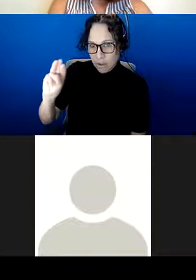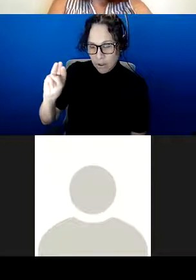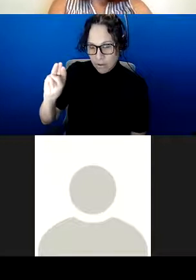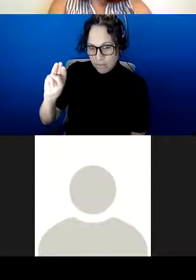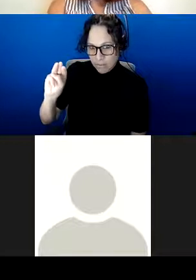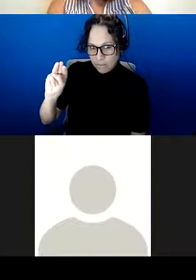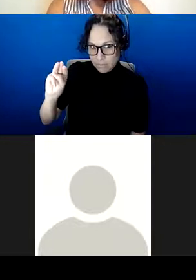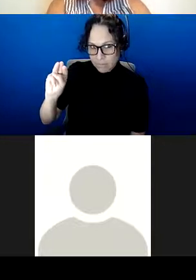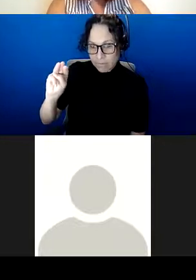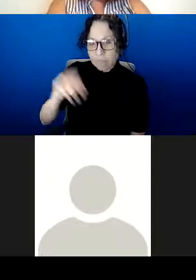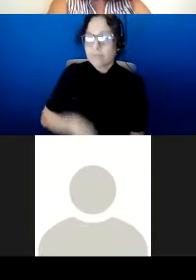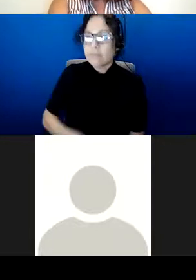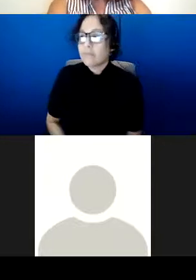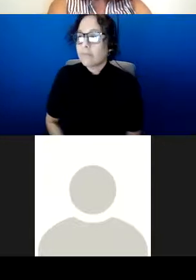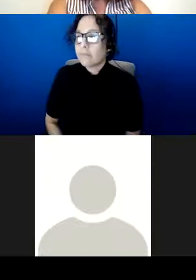If